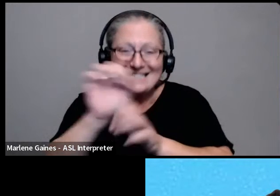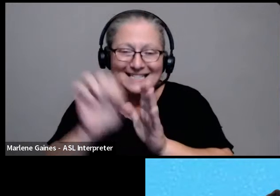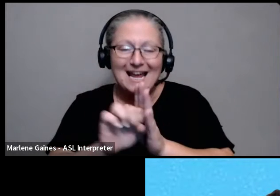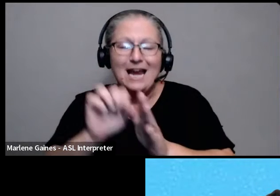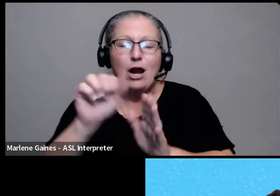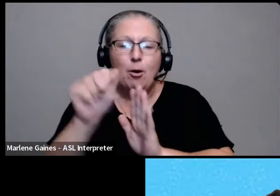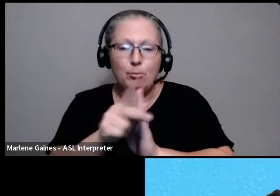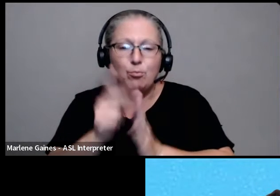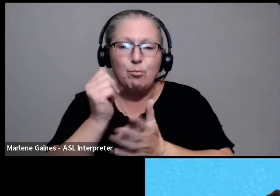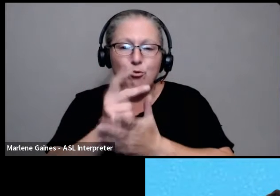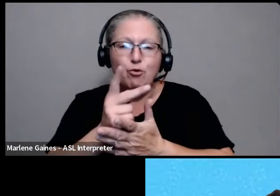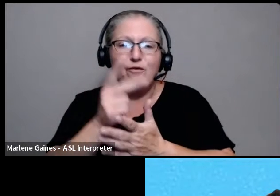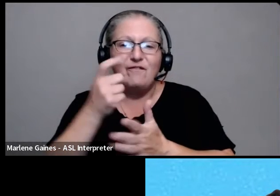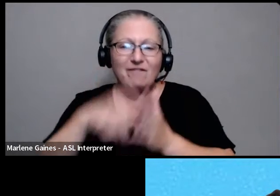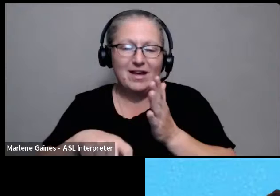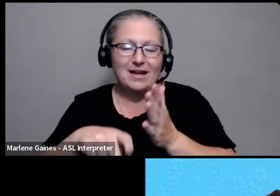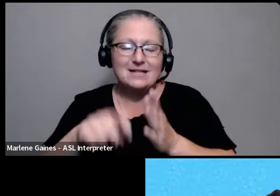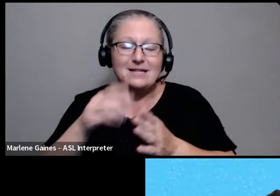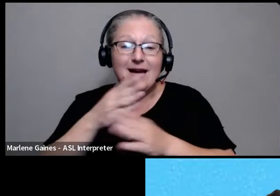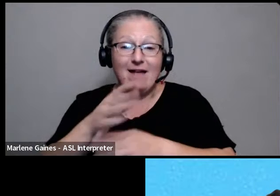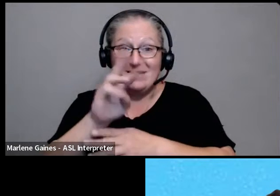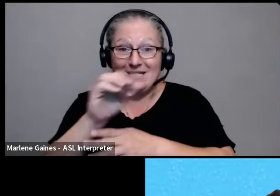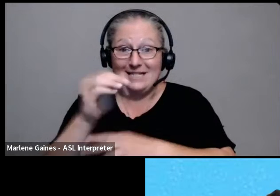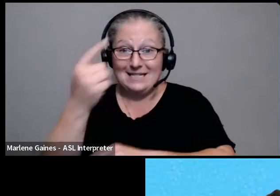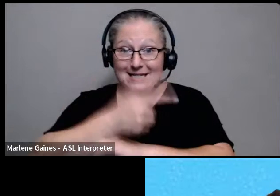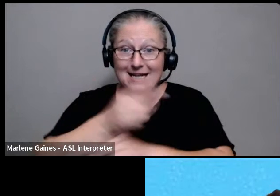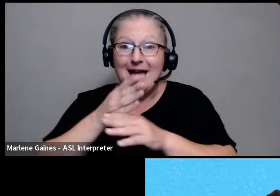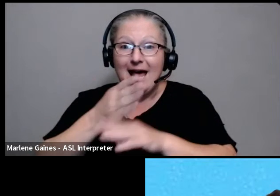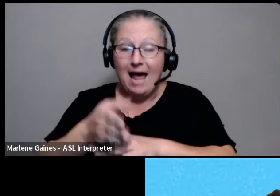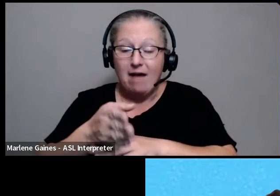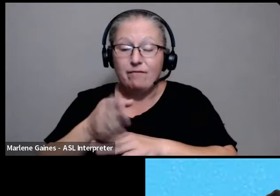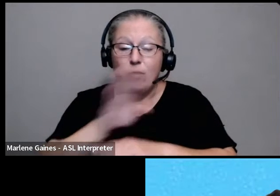60 days after the board acts,